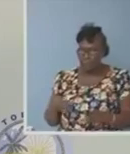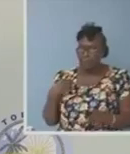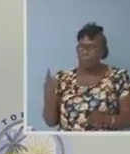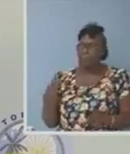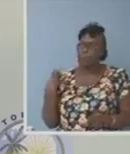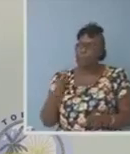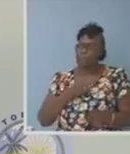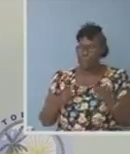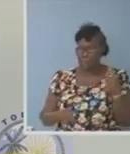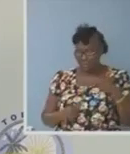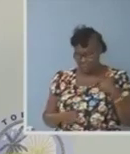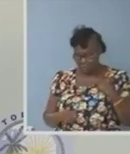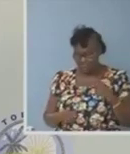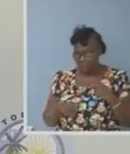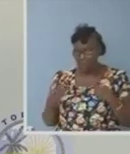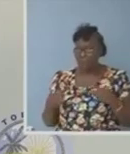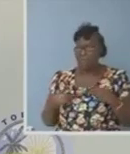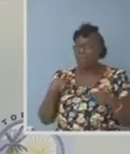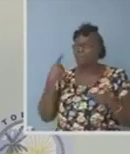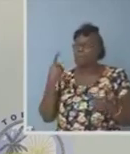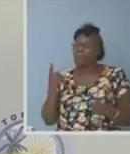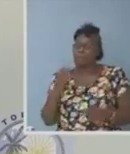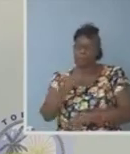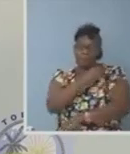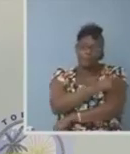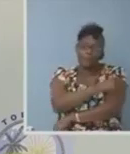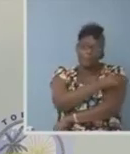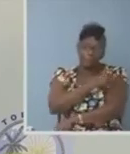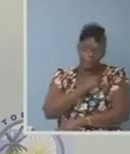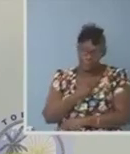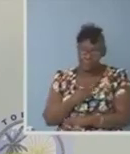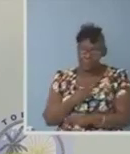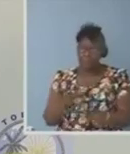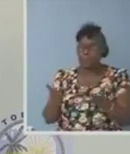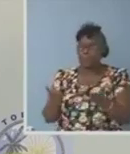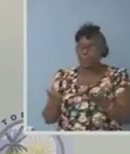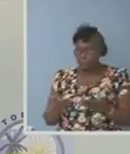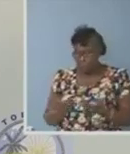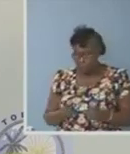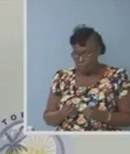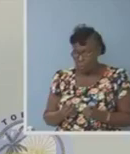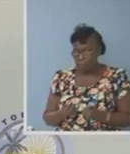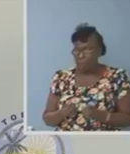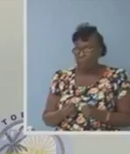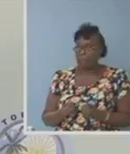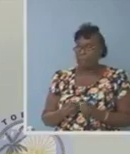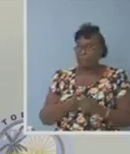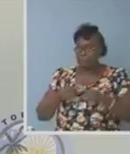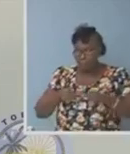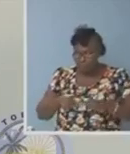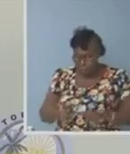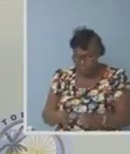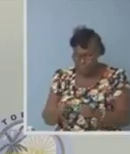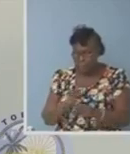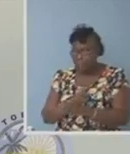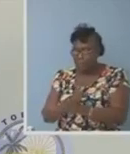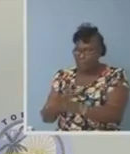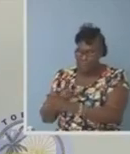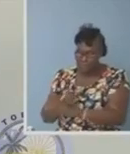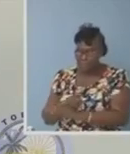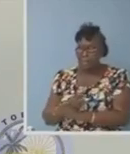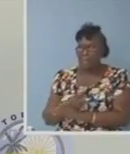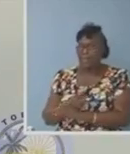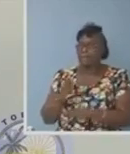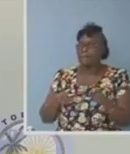facility to care for ill persons. So therefore, we want to have the capability to continue to care for patients who will have